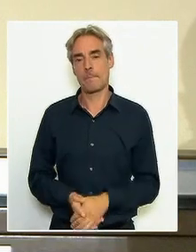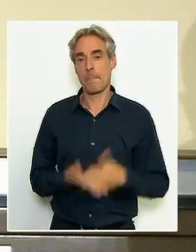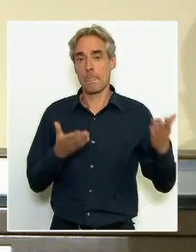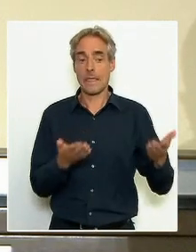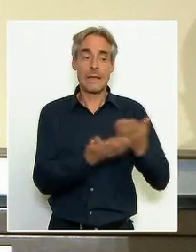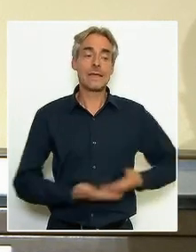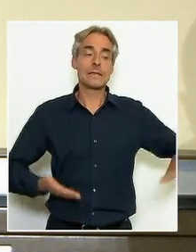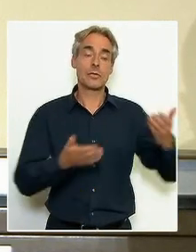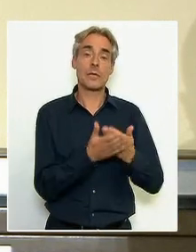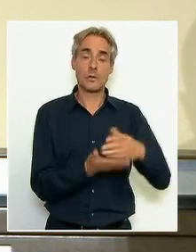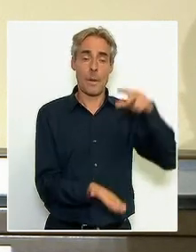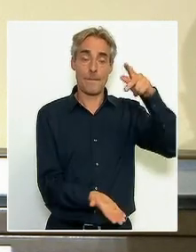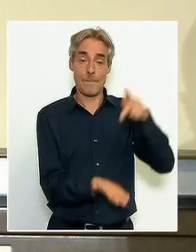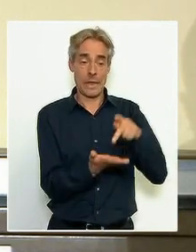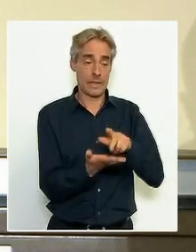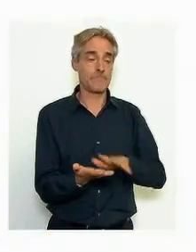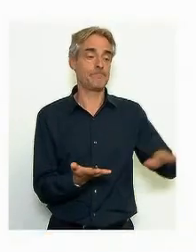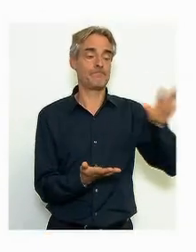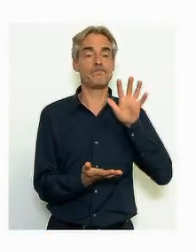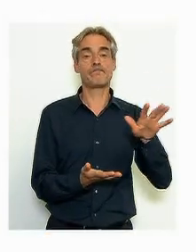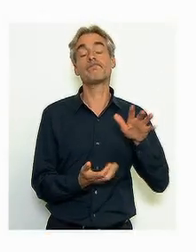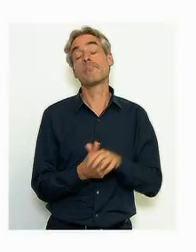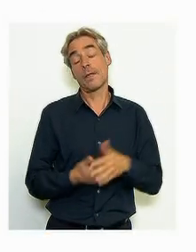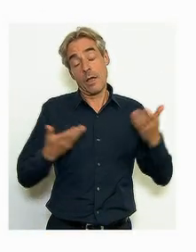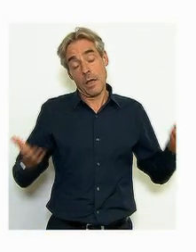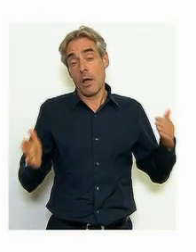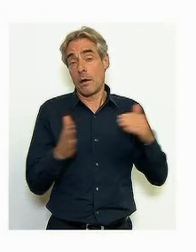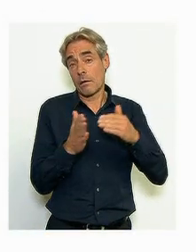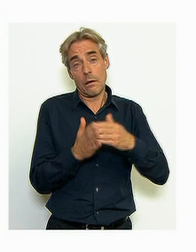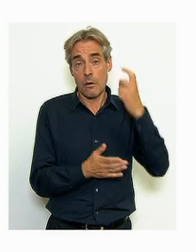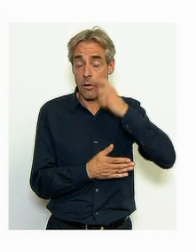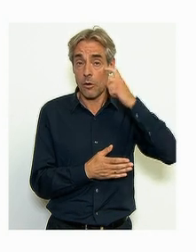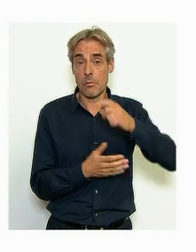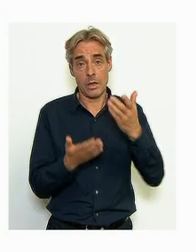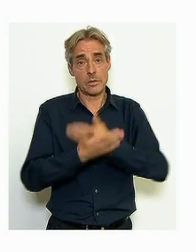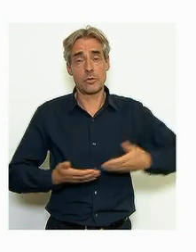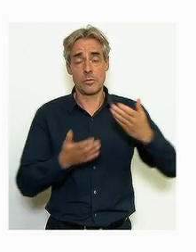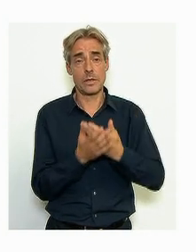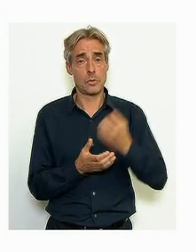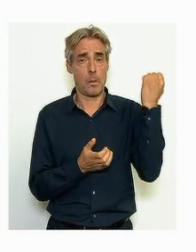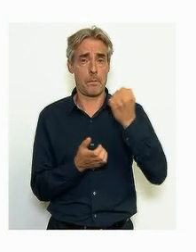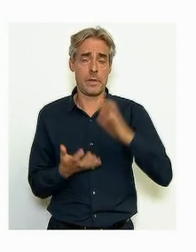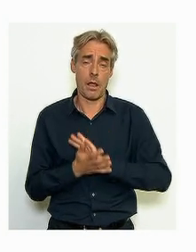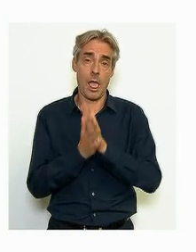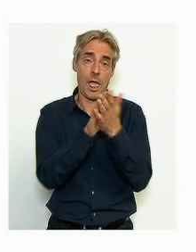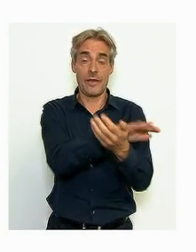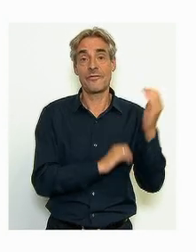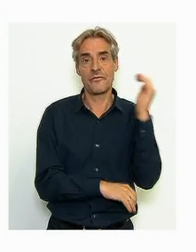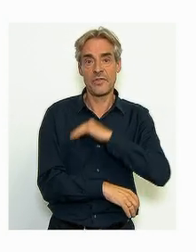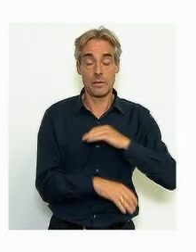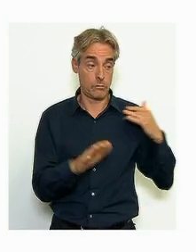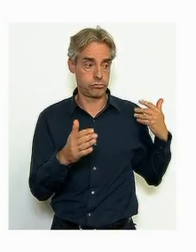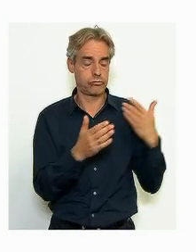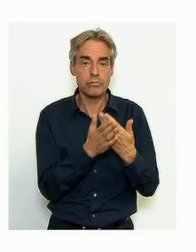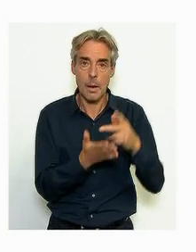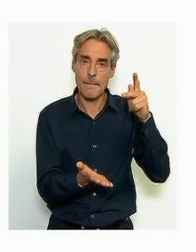La situation de la métropole parisienne. The situation in the Paris metropolitan area now. Here also we see a worsening that is accelerating in the